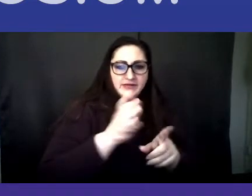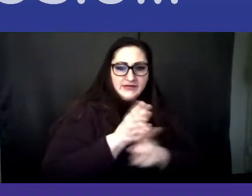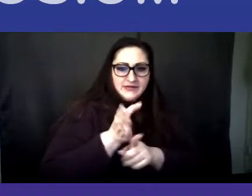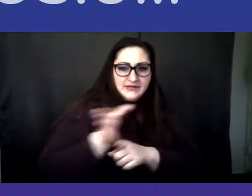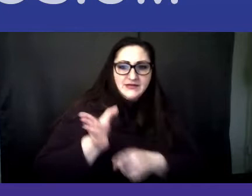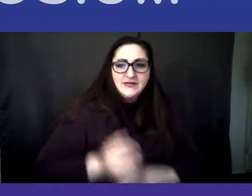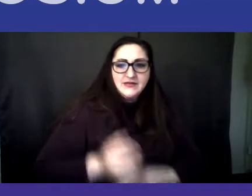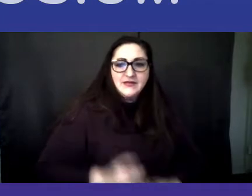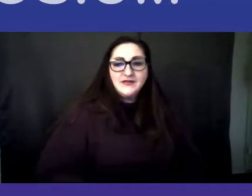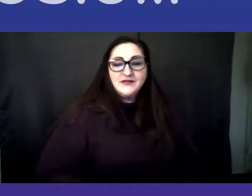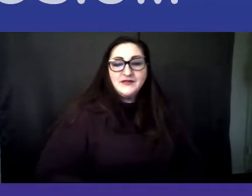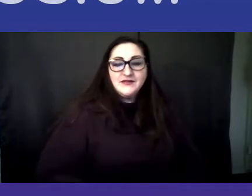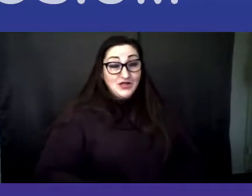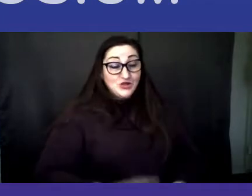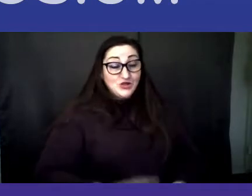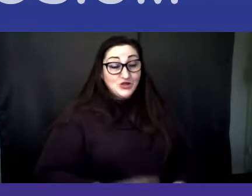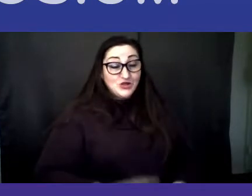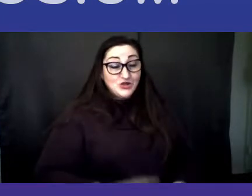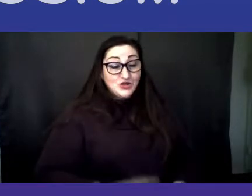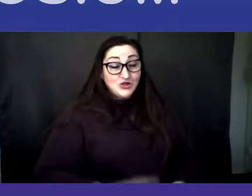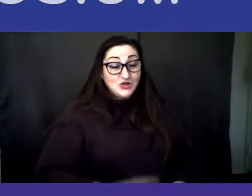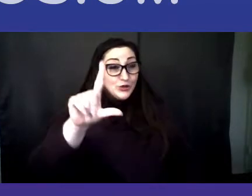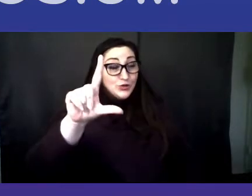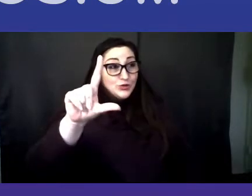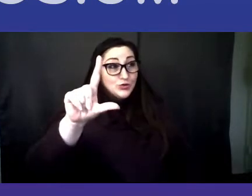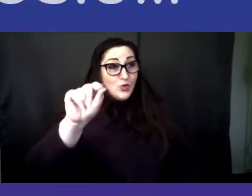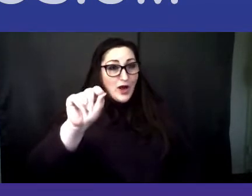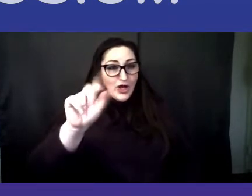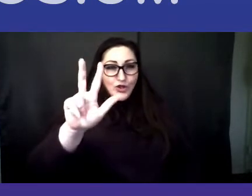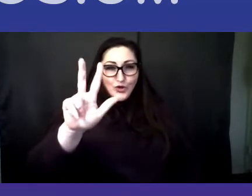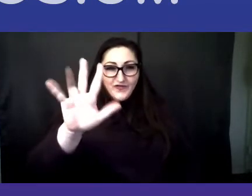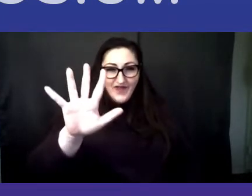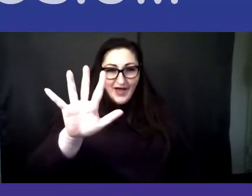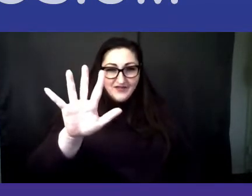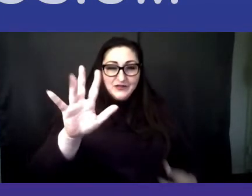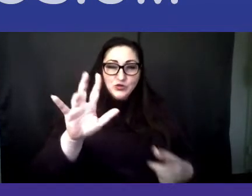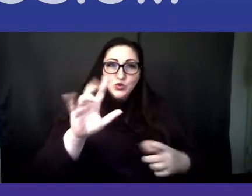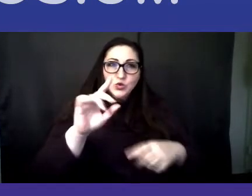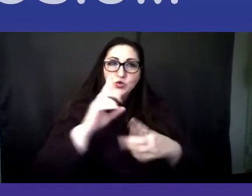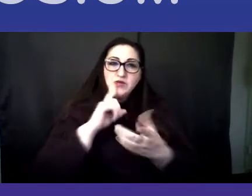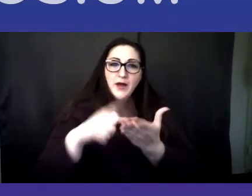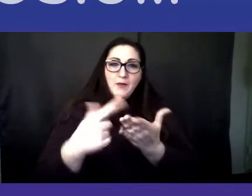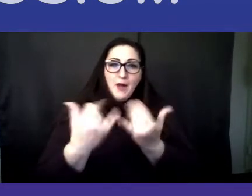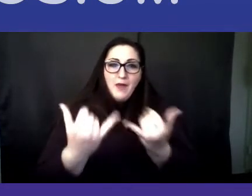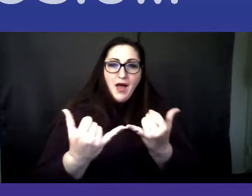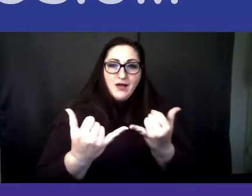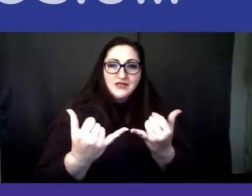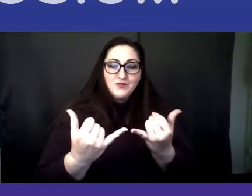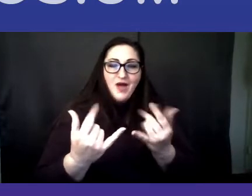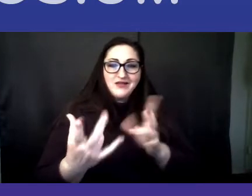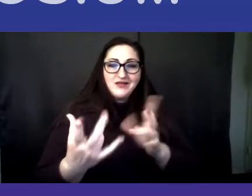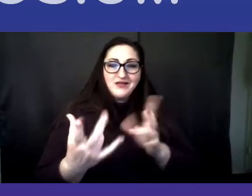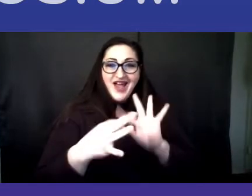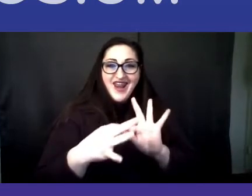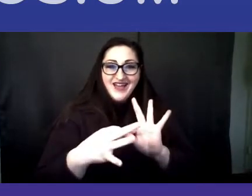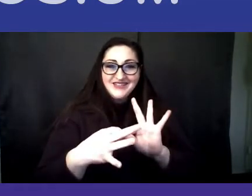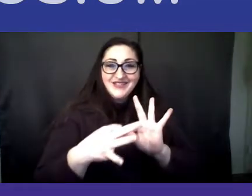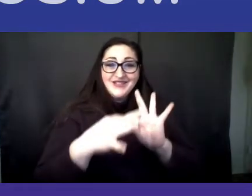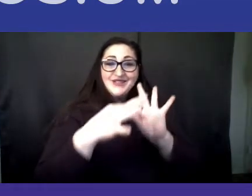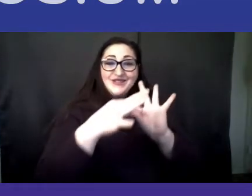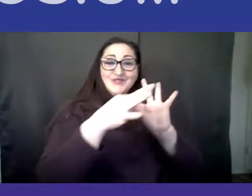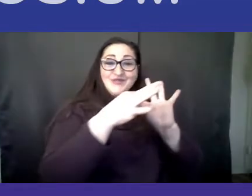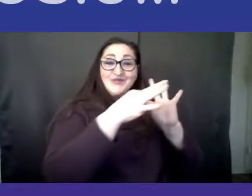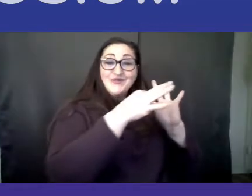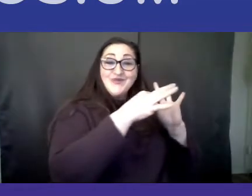the present, but not forget about the past, and to bring it on those who had built the